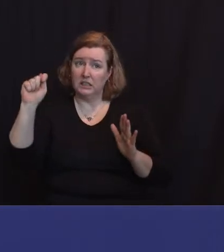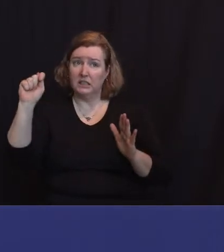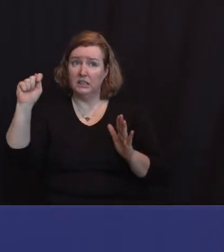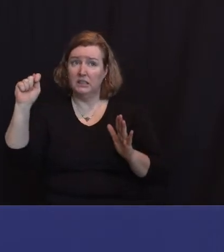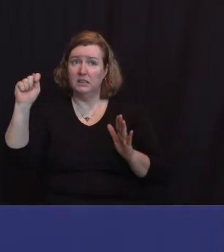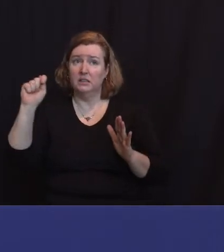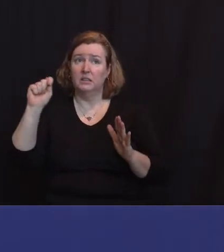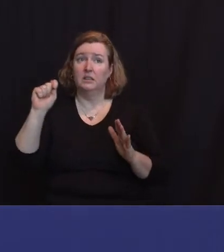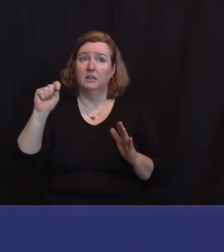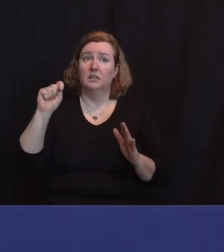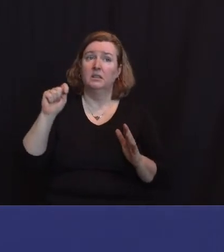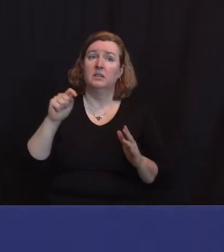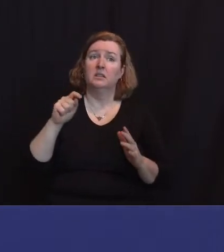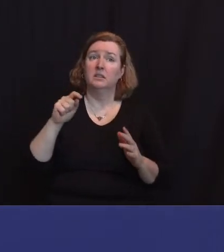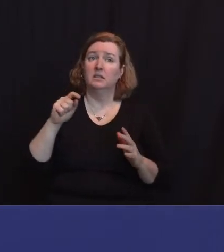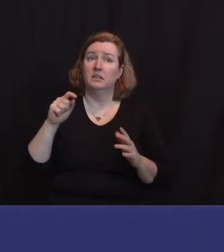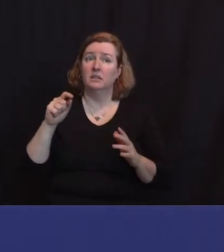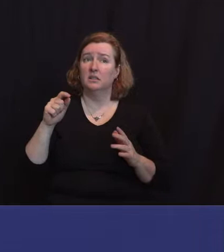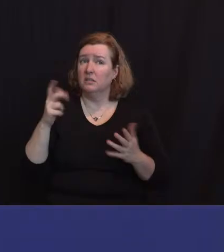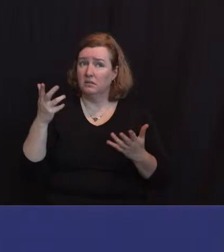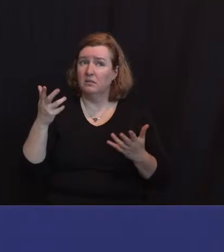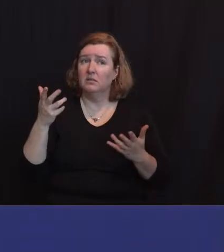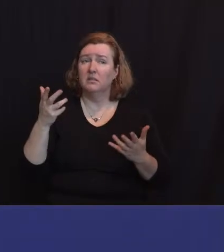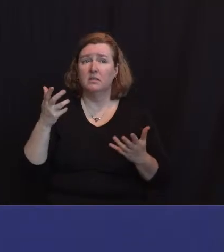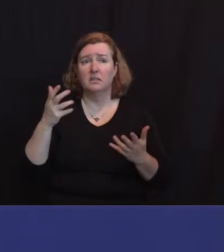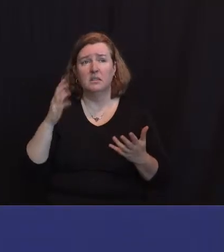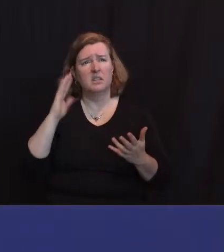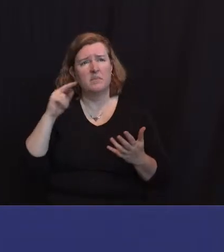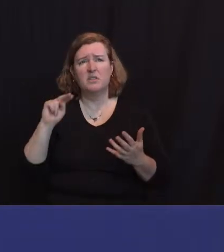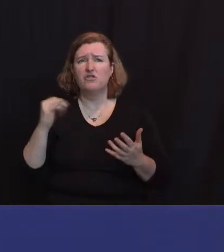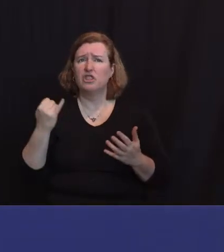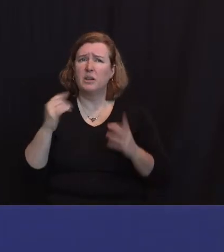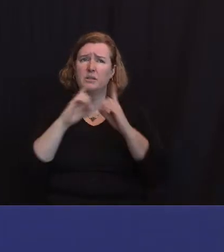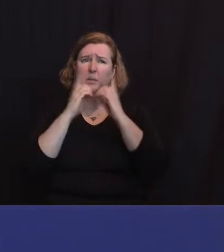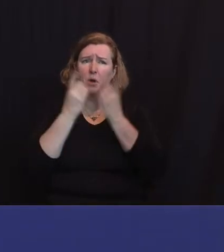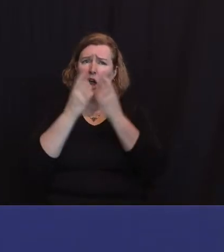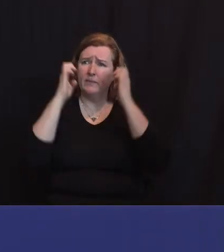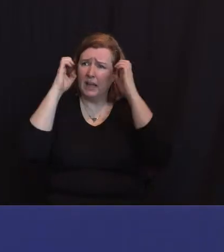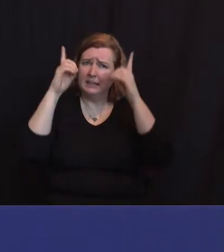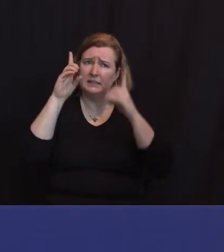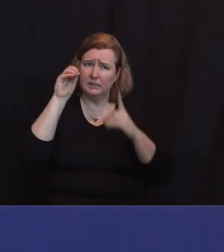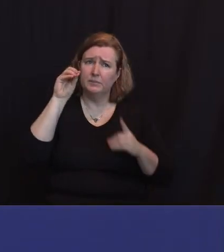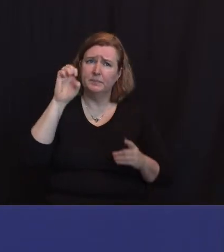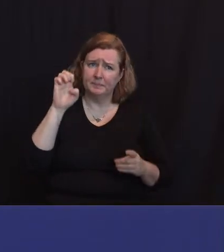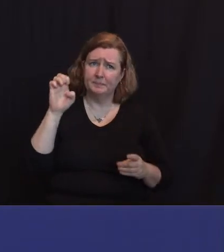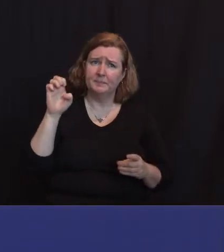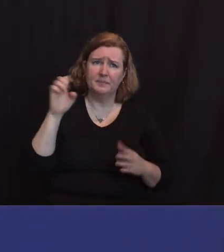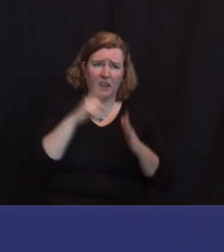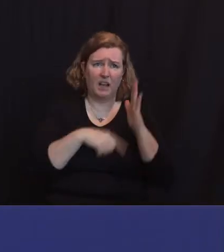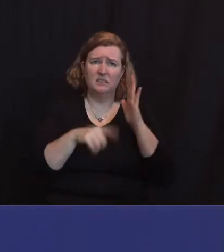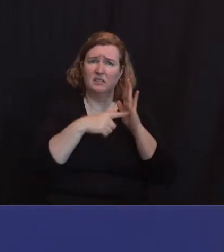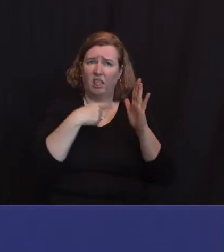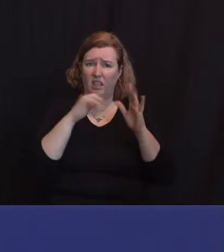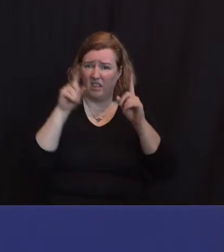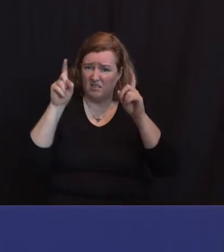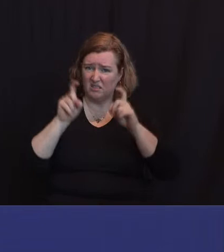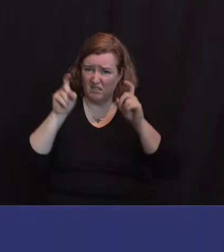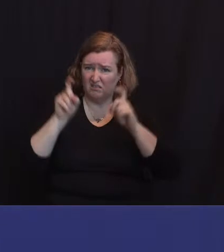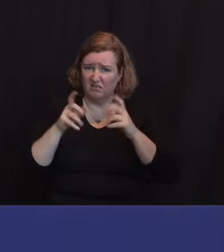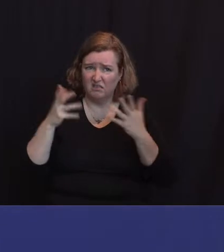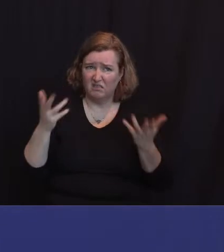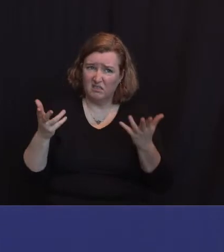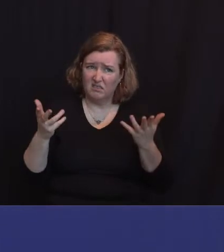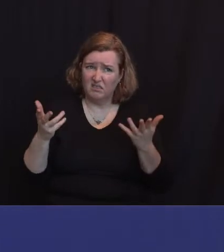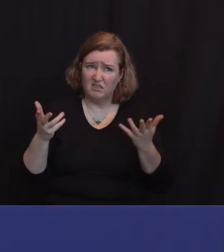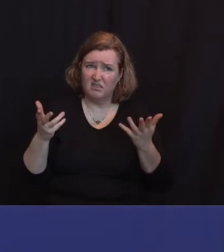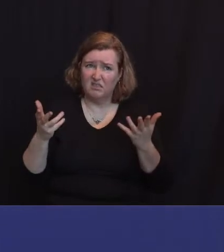Education's letter this morning? The letter appears to say that the state does not need a waiver for standardized testing because its plan for testing with different